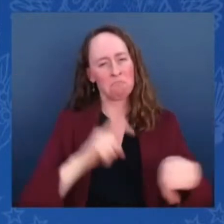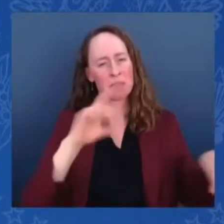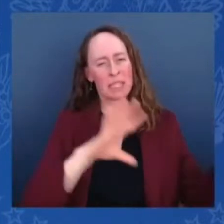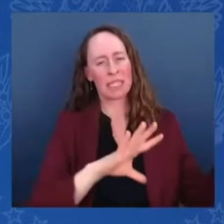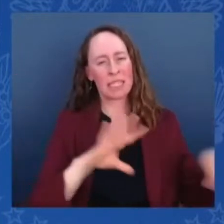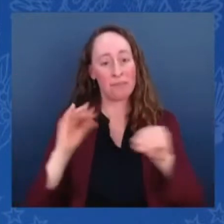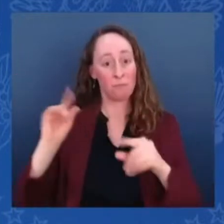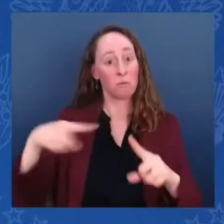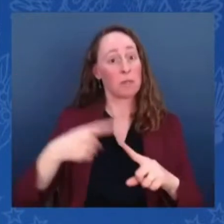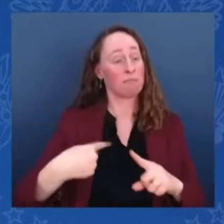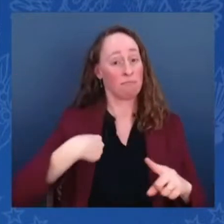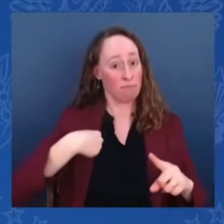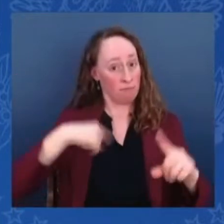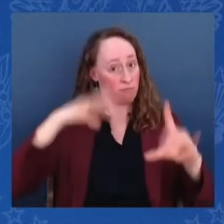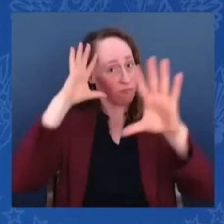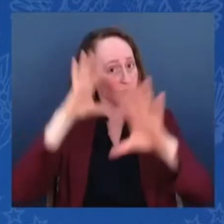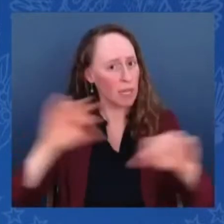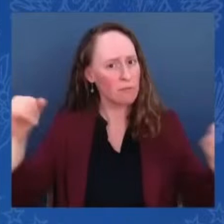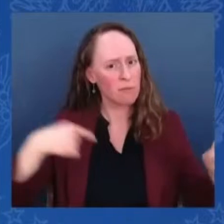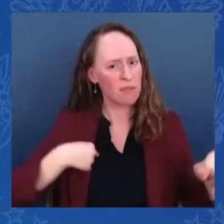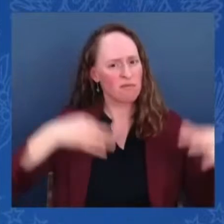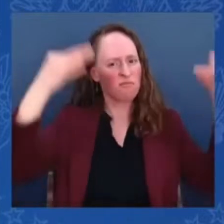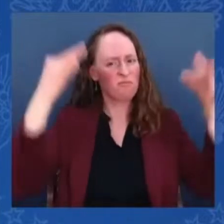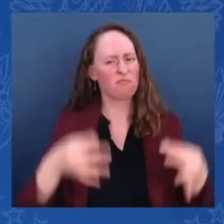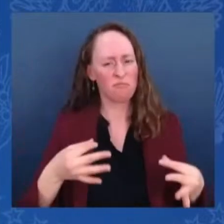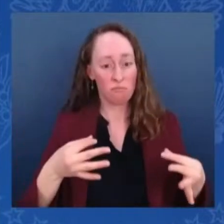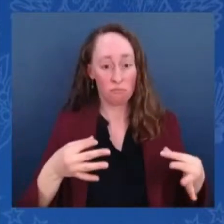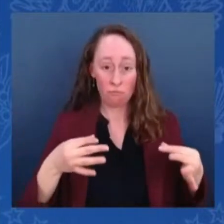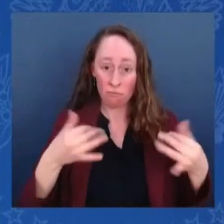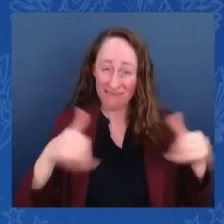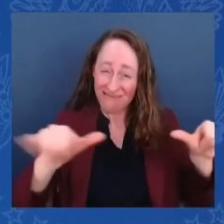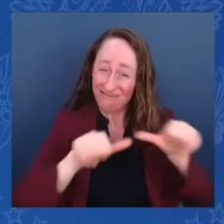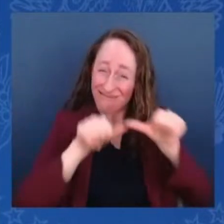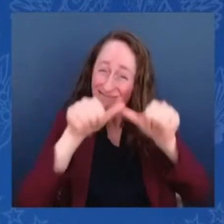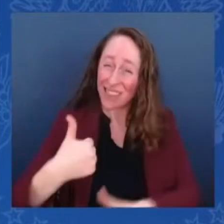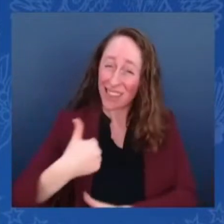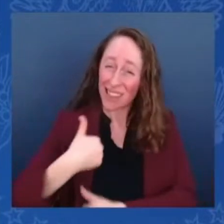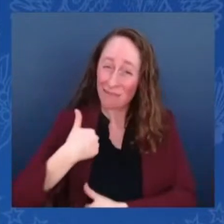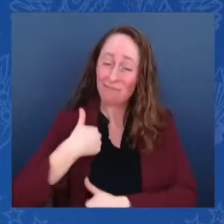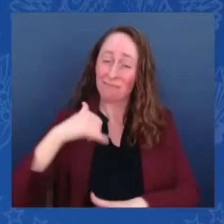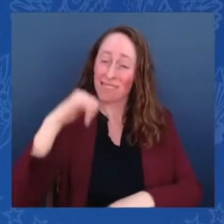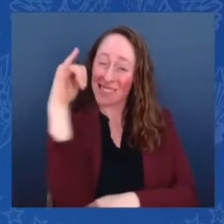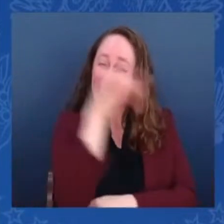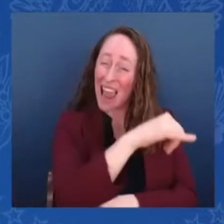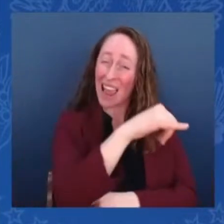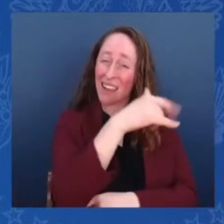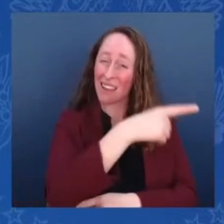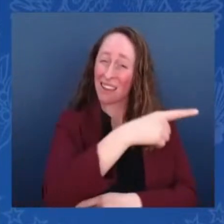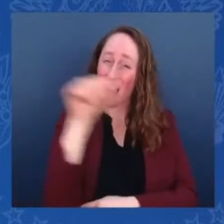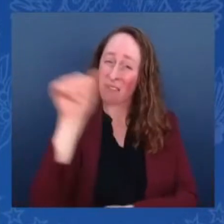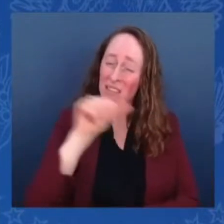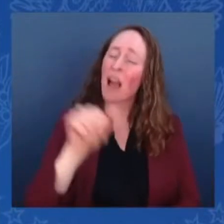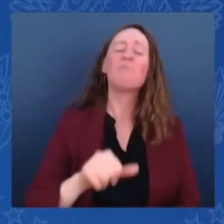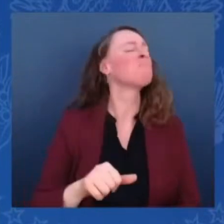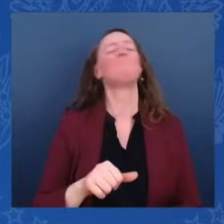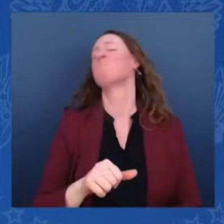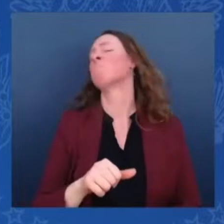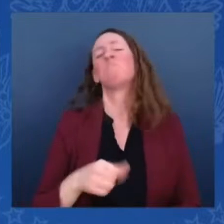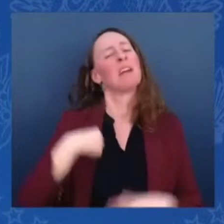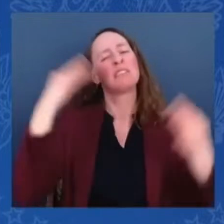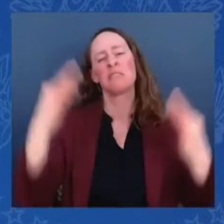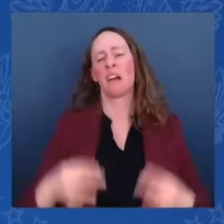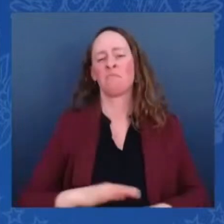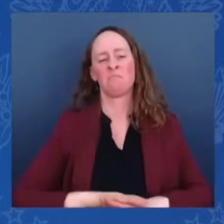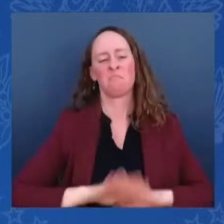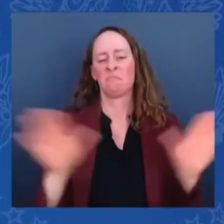I saw no reason to keep thousands of servicemen in Afghanistan. I think I have my schedule with me, and I keep on my,